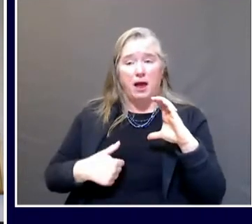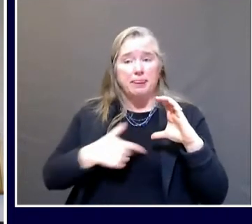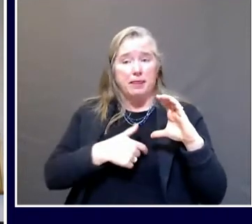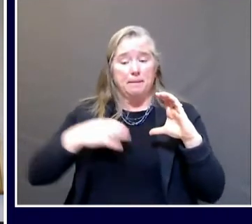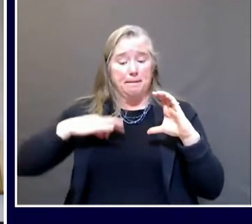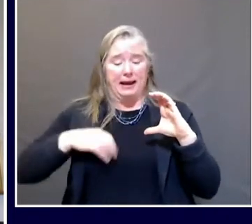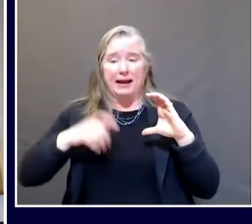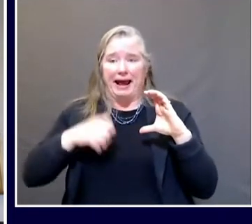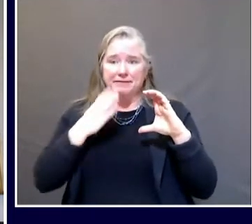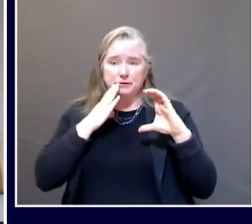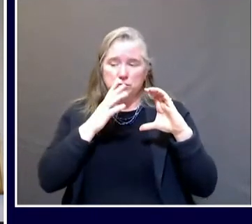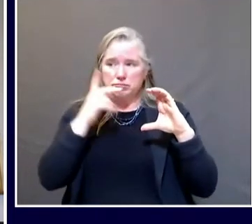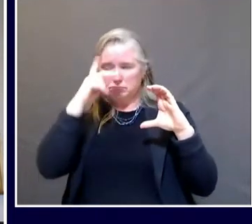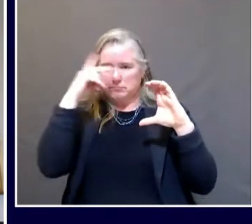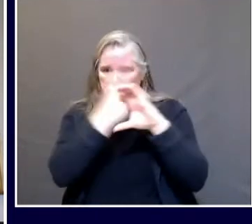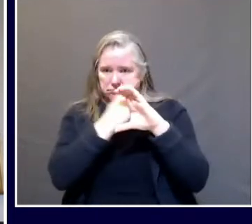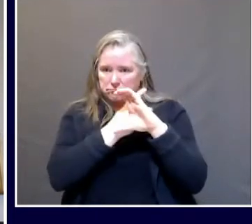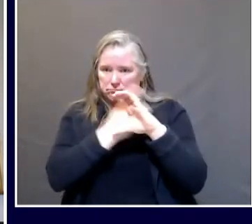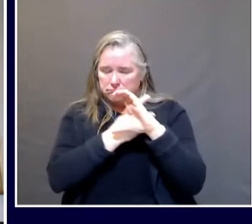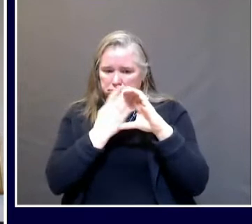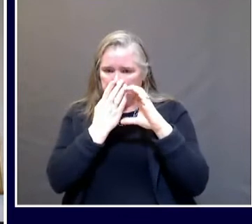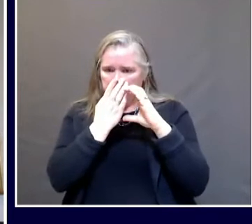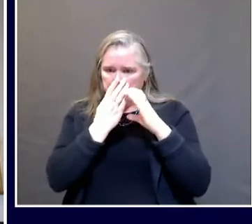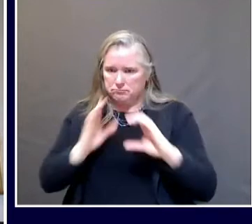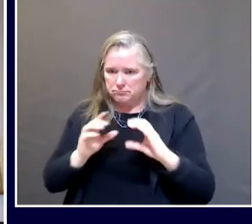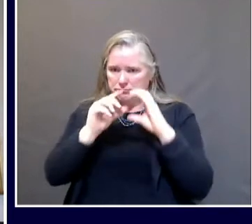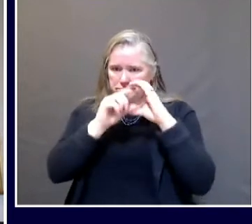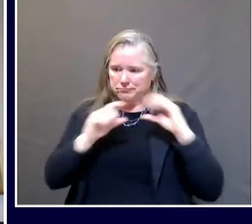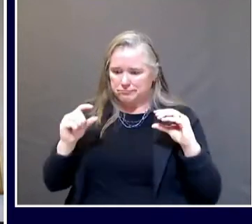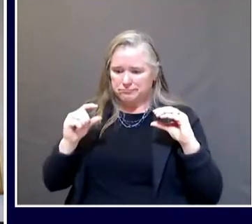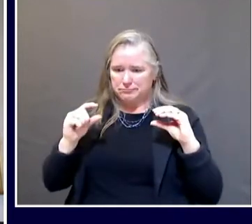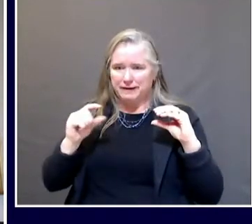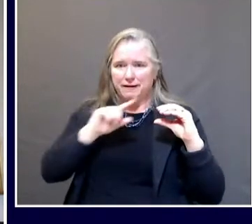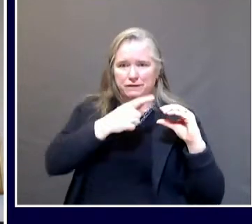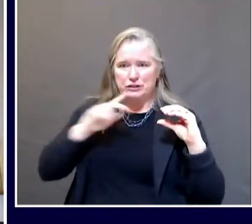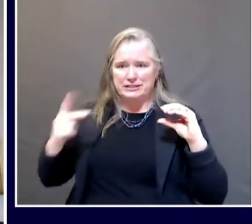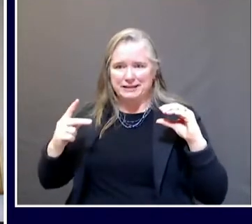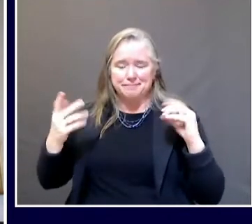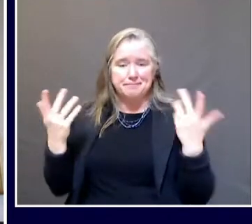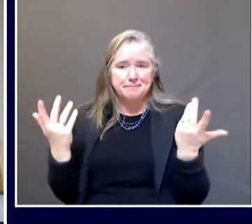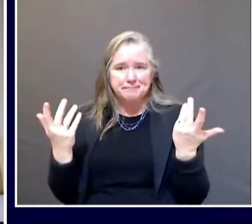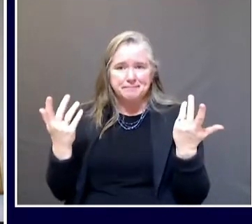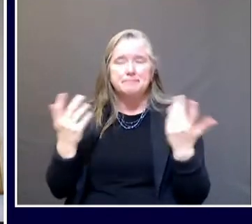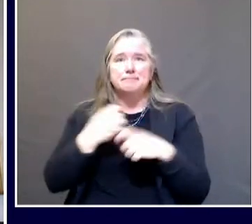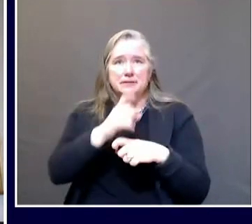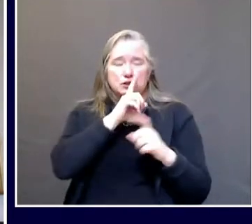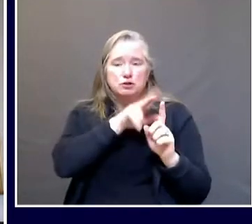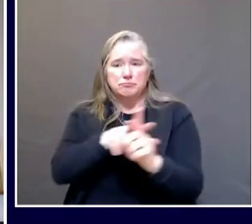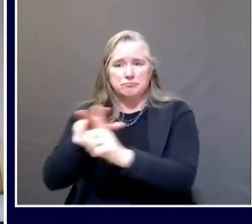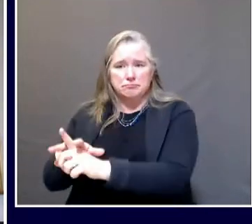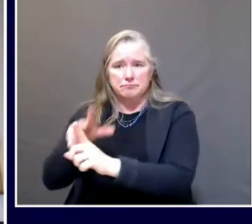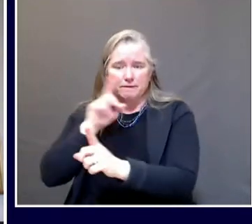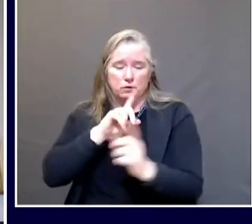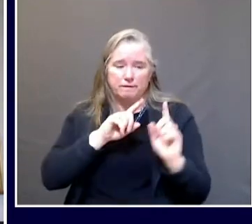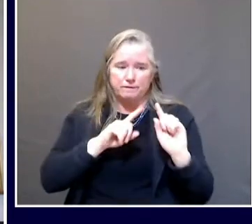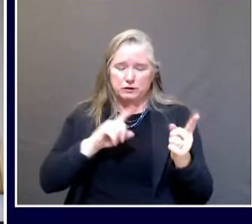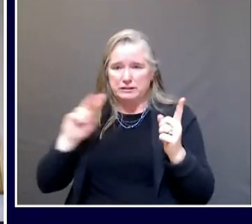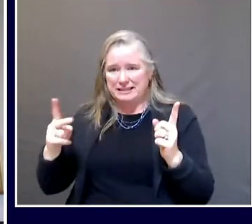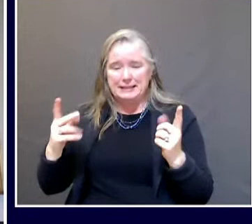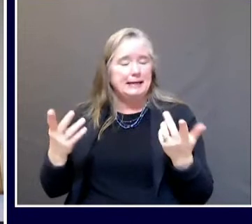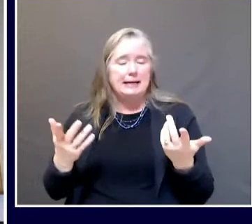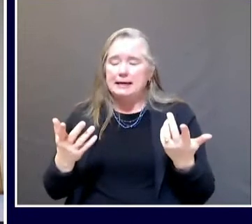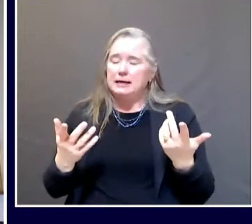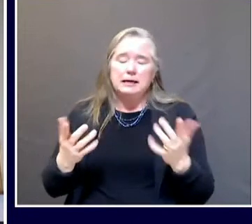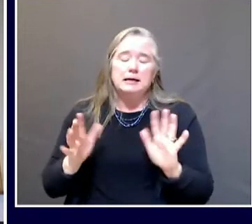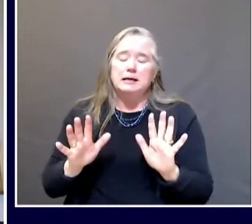to, as an accounting matter, make sure that the doses we get are properly allocated for second dose purposes. It's